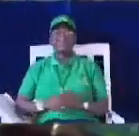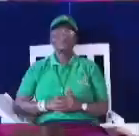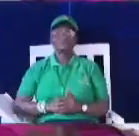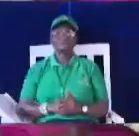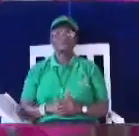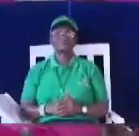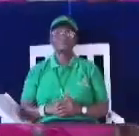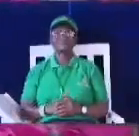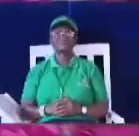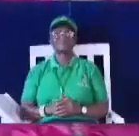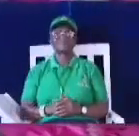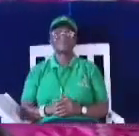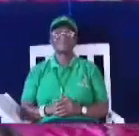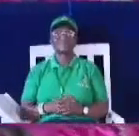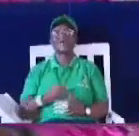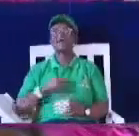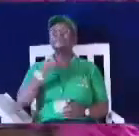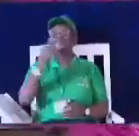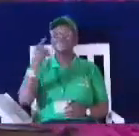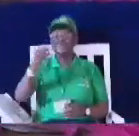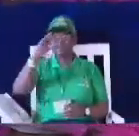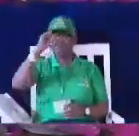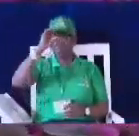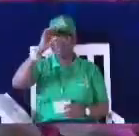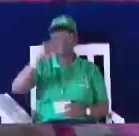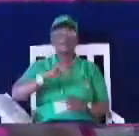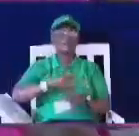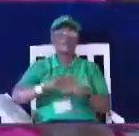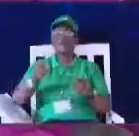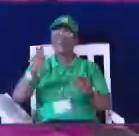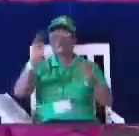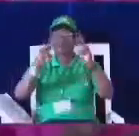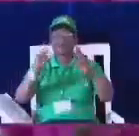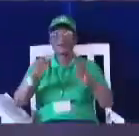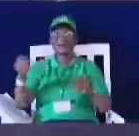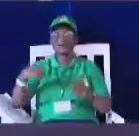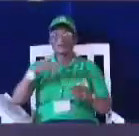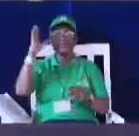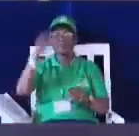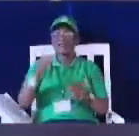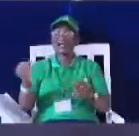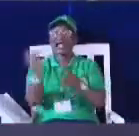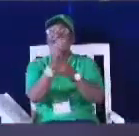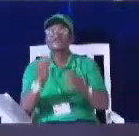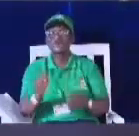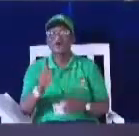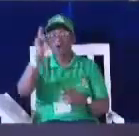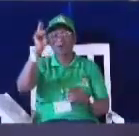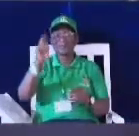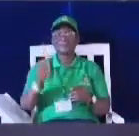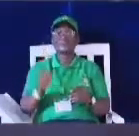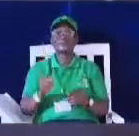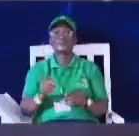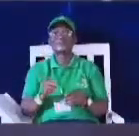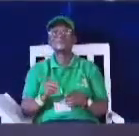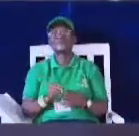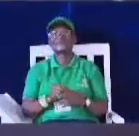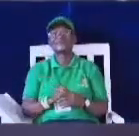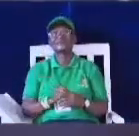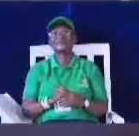I told you boys, don't worry, we will catch up. At least we have become neutral now,